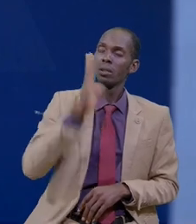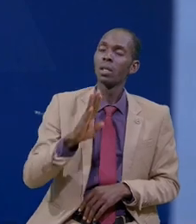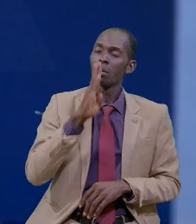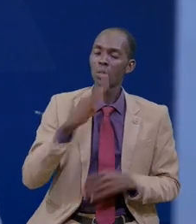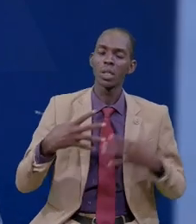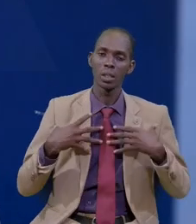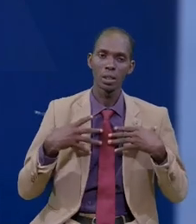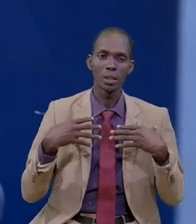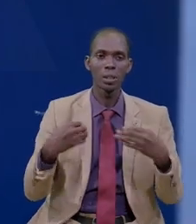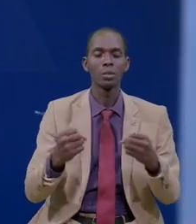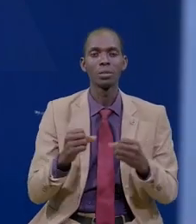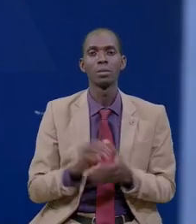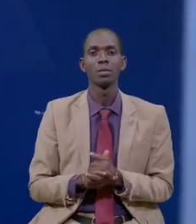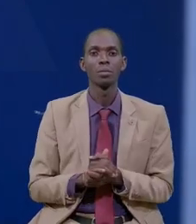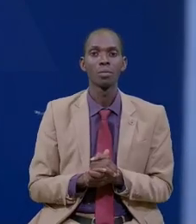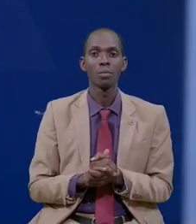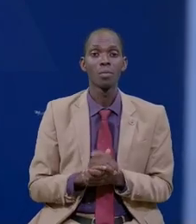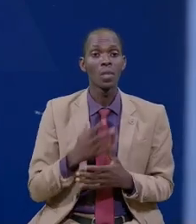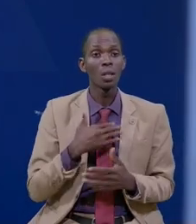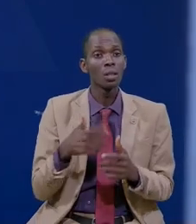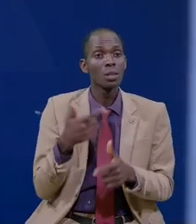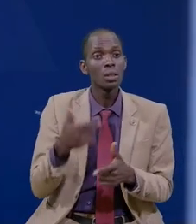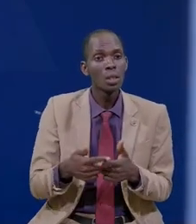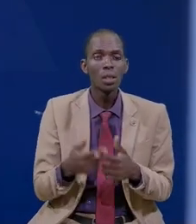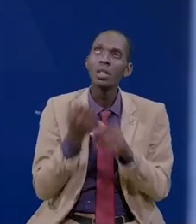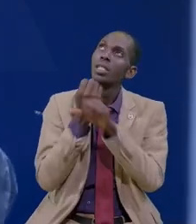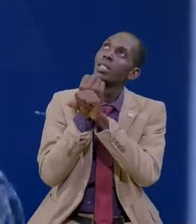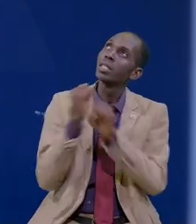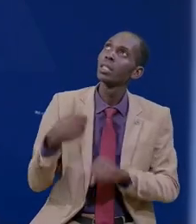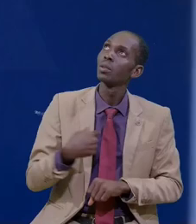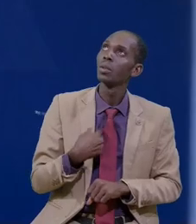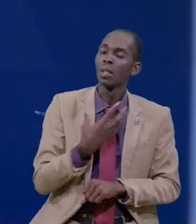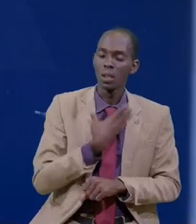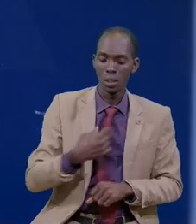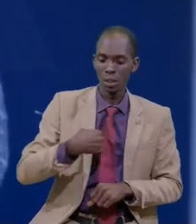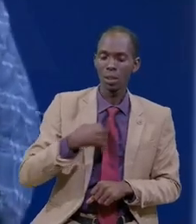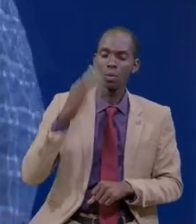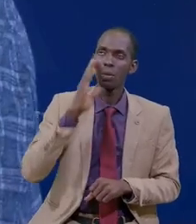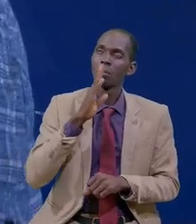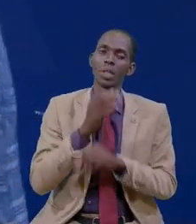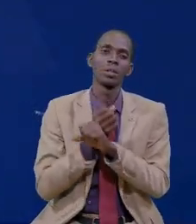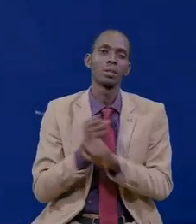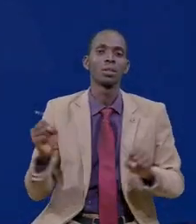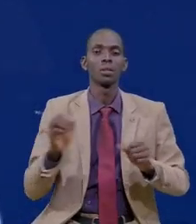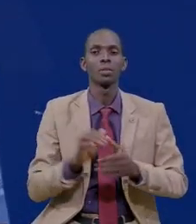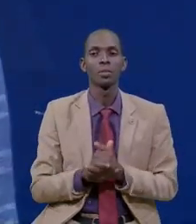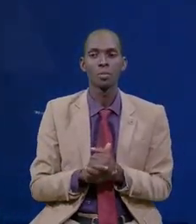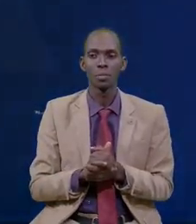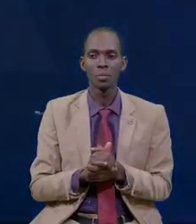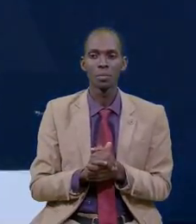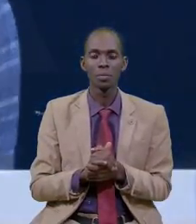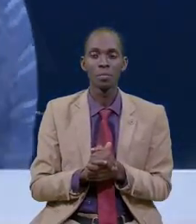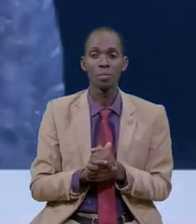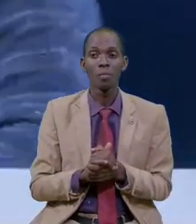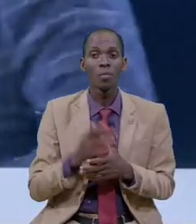serai guéri. And then save me. And I shall be saved. Alors sauve-moi, je serai sauvé. The